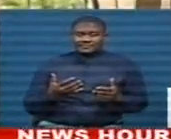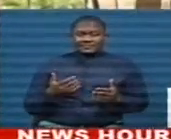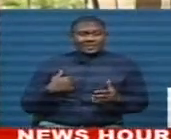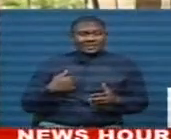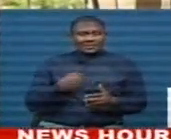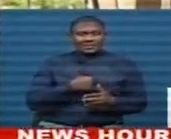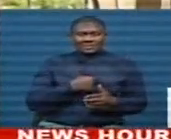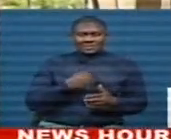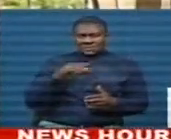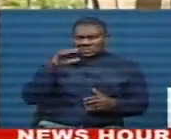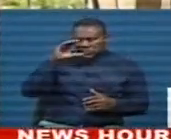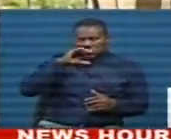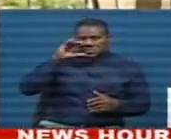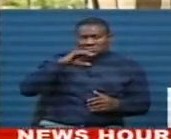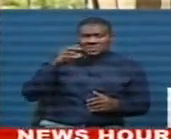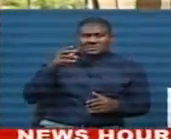go and look for